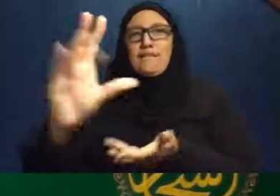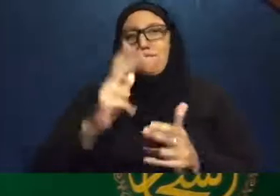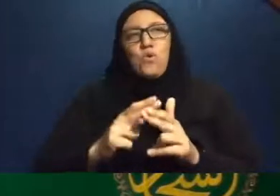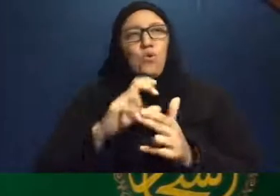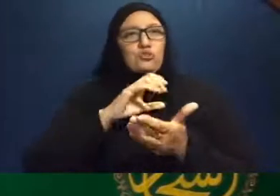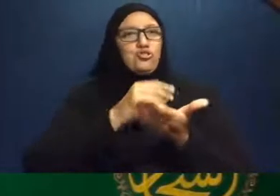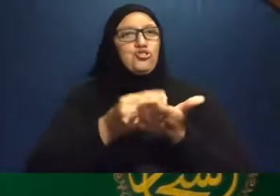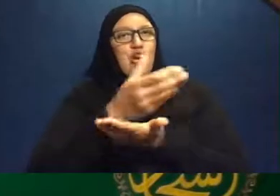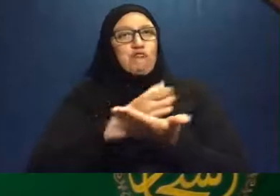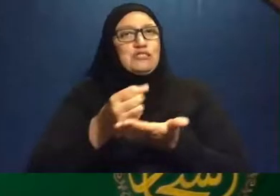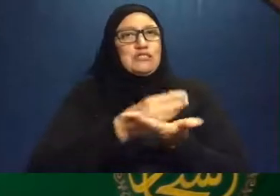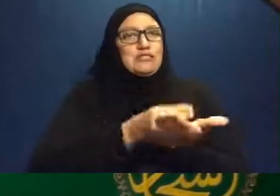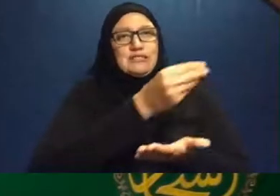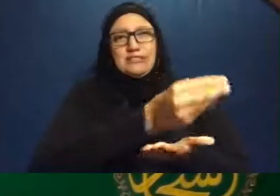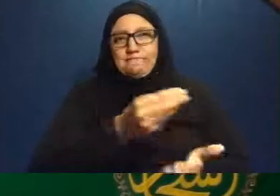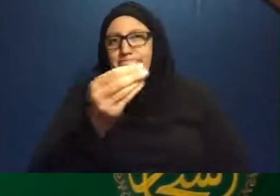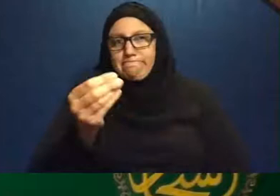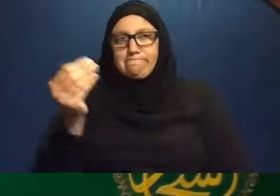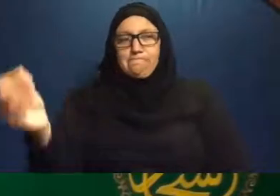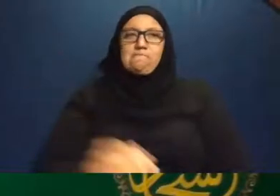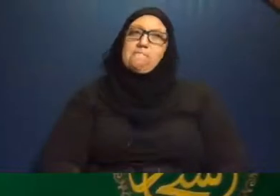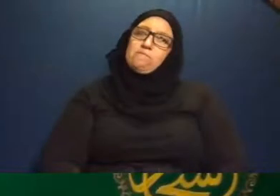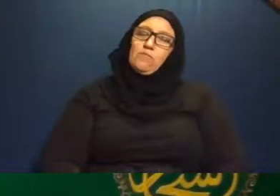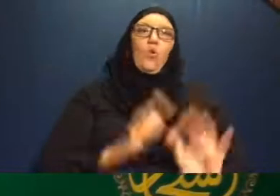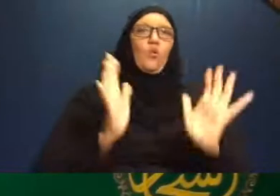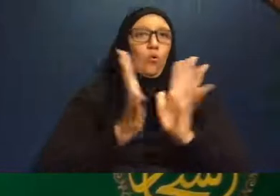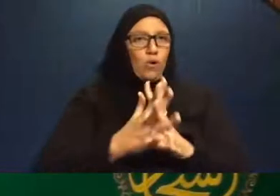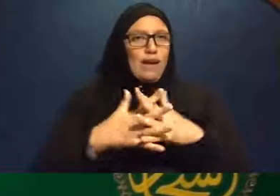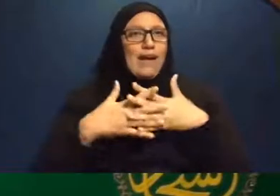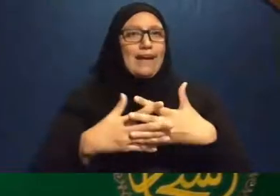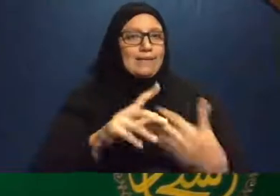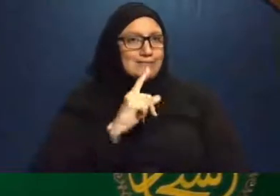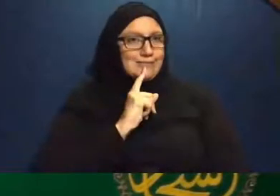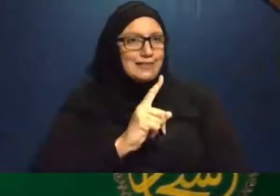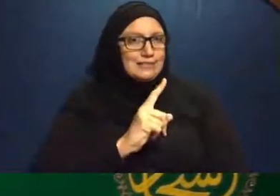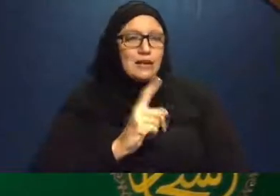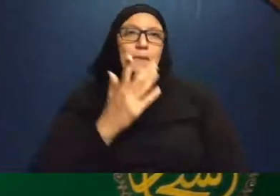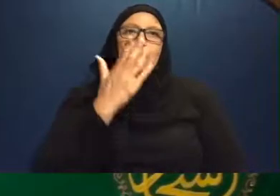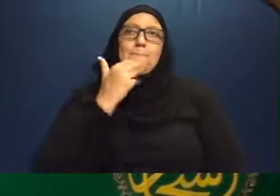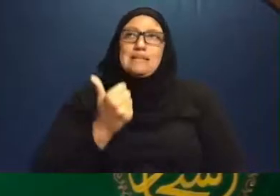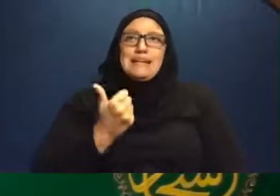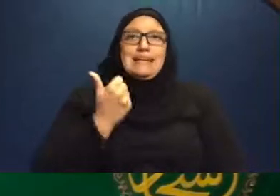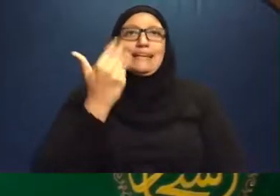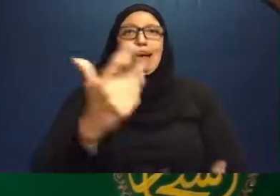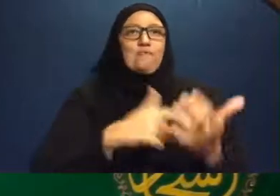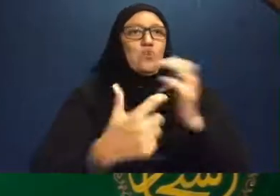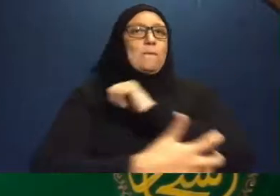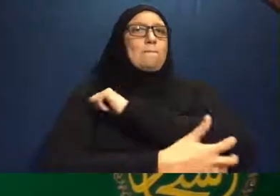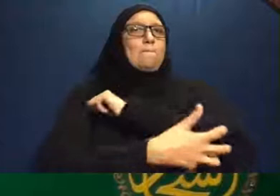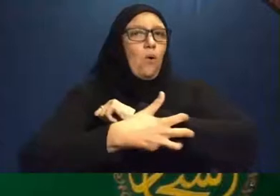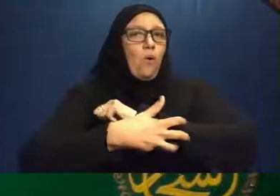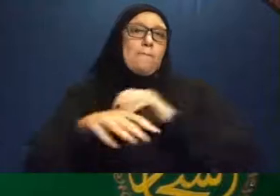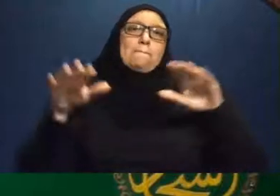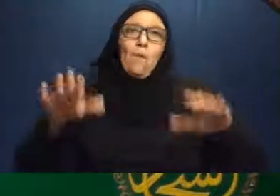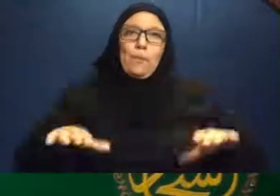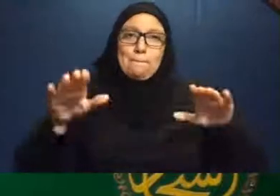give it for charity. What should I spend it for? Quran says that, Islam says that, give it to the poor Muslims.